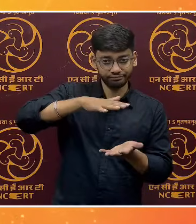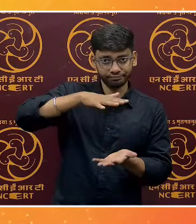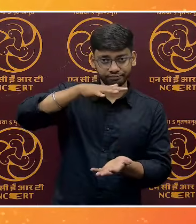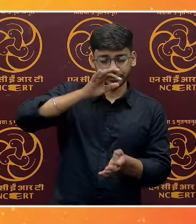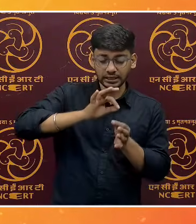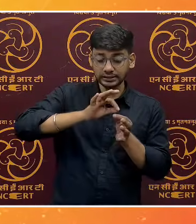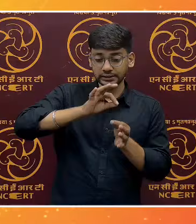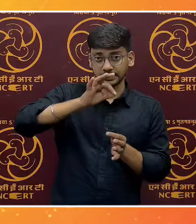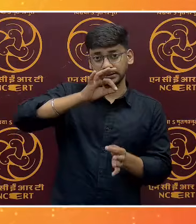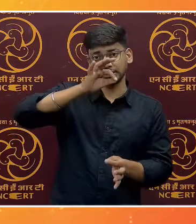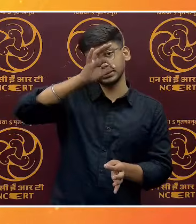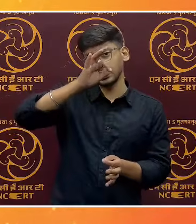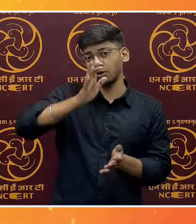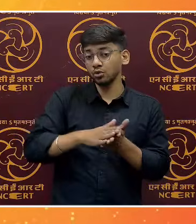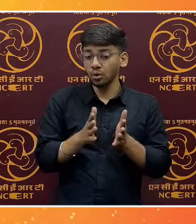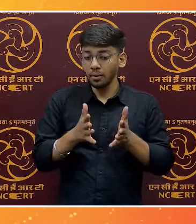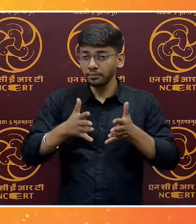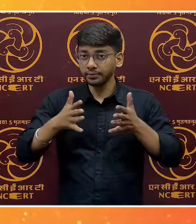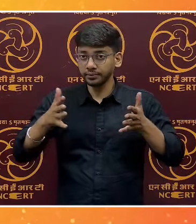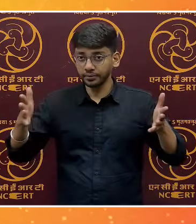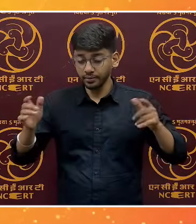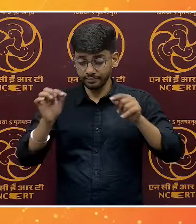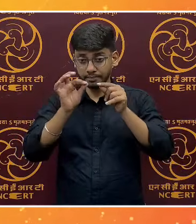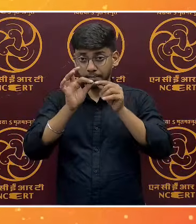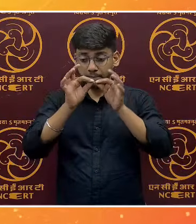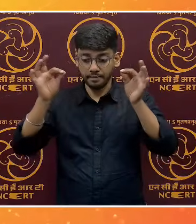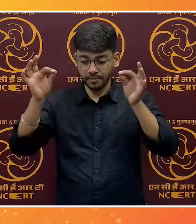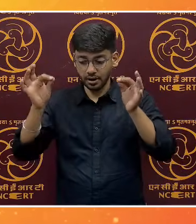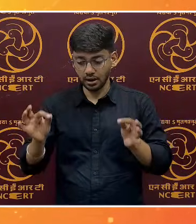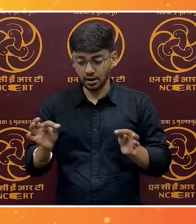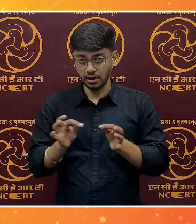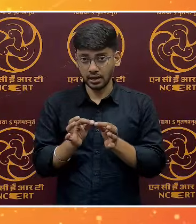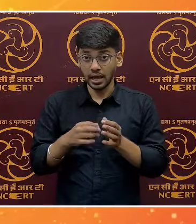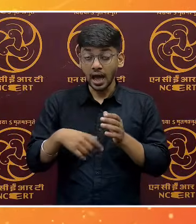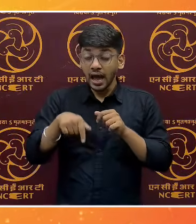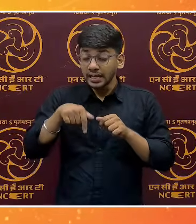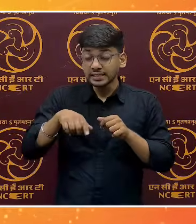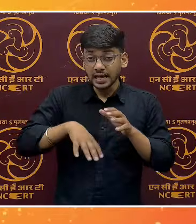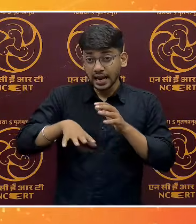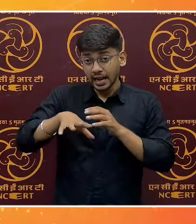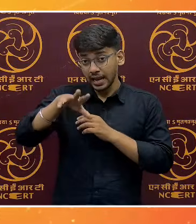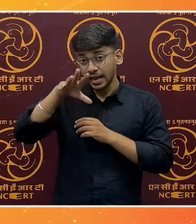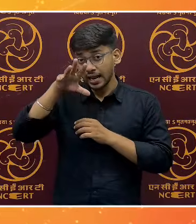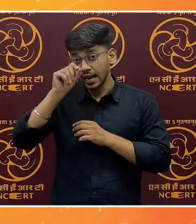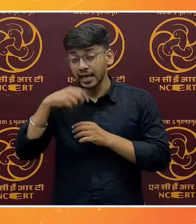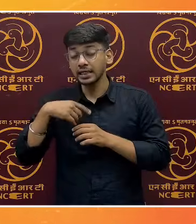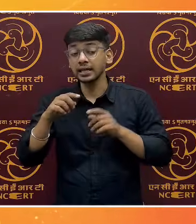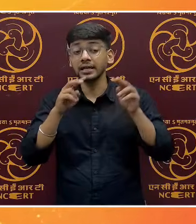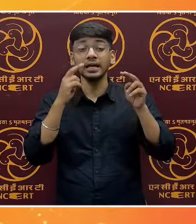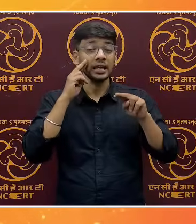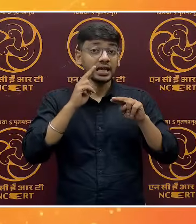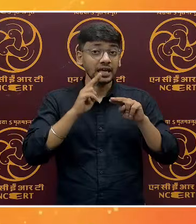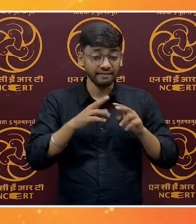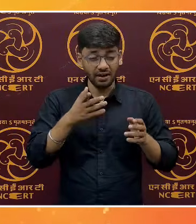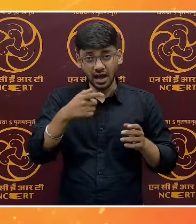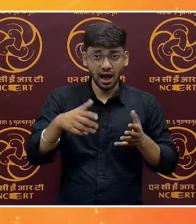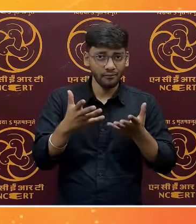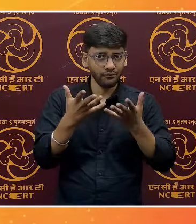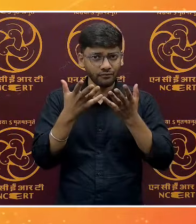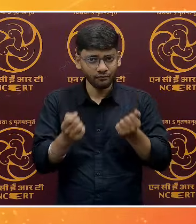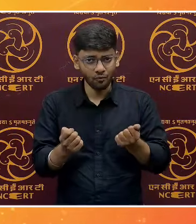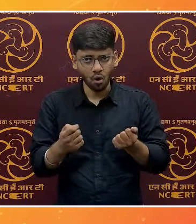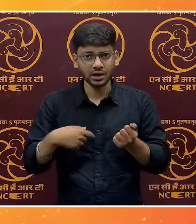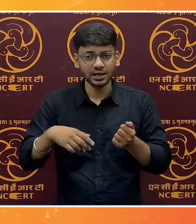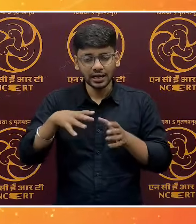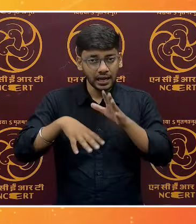the theory is very important. If we learn about the concept, then the theory is very important. Now the next part is